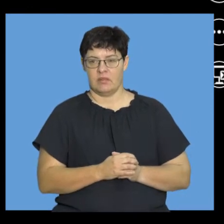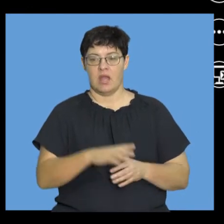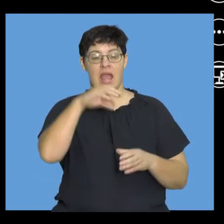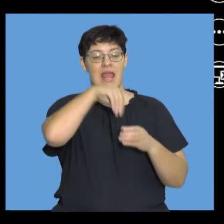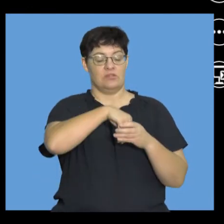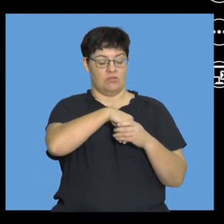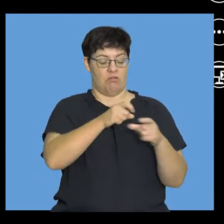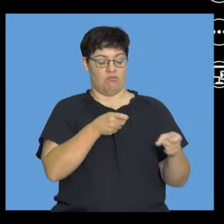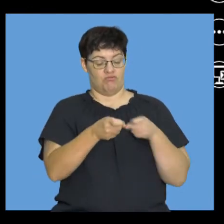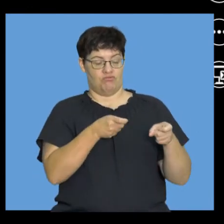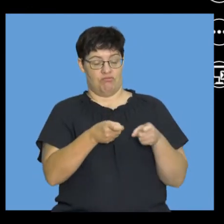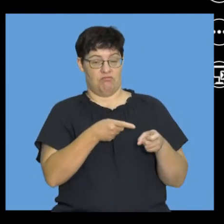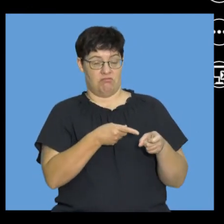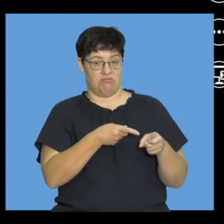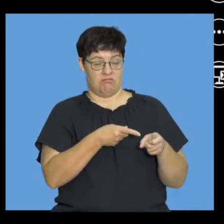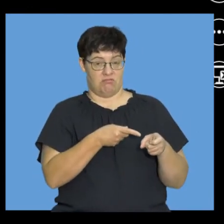Internal control.